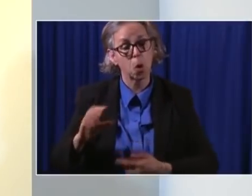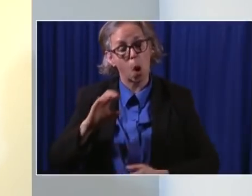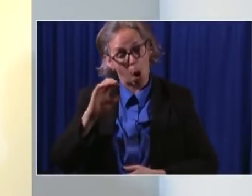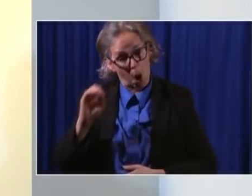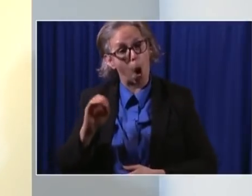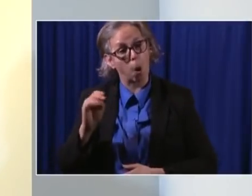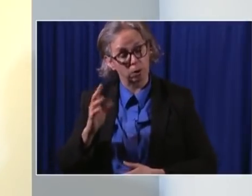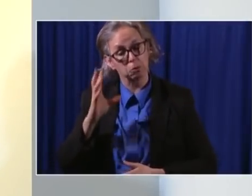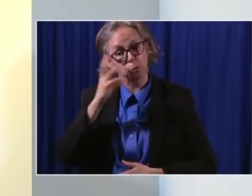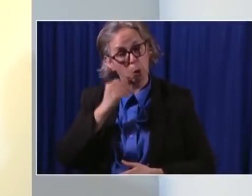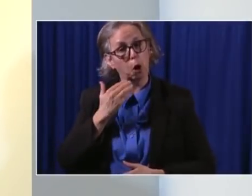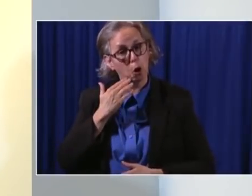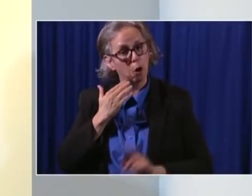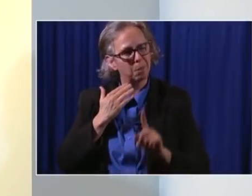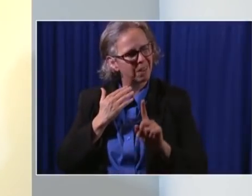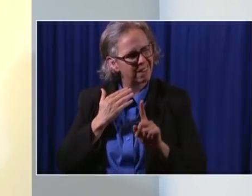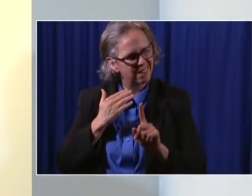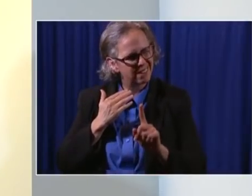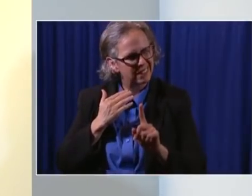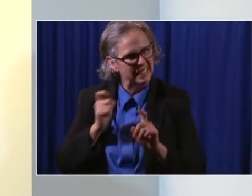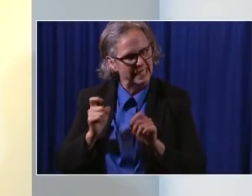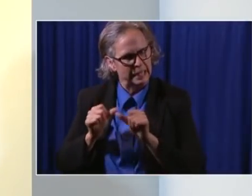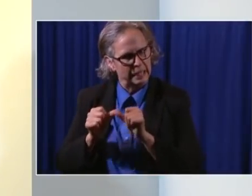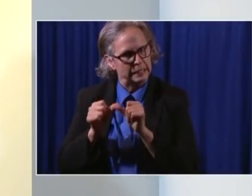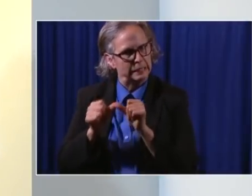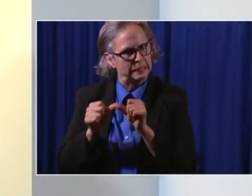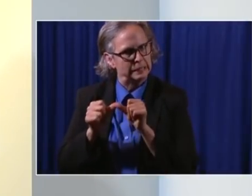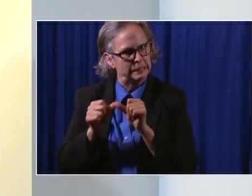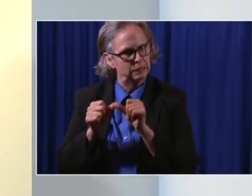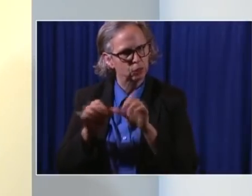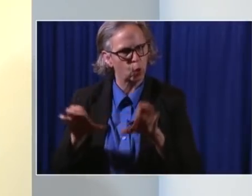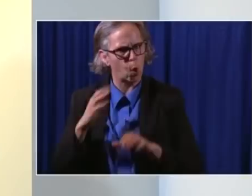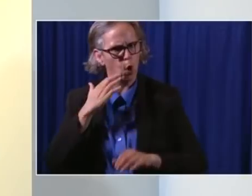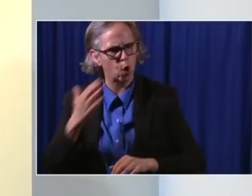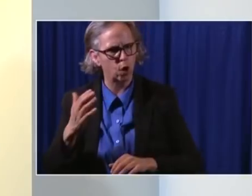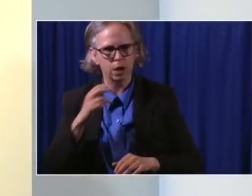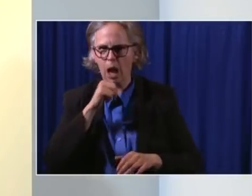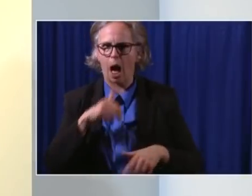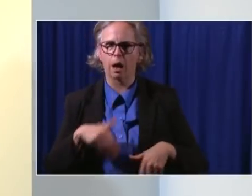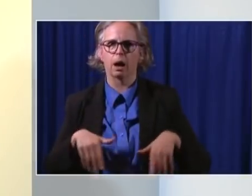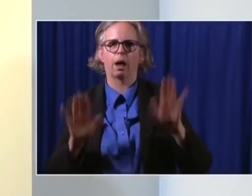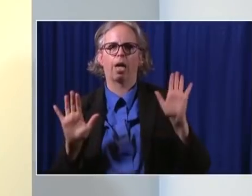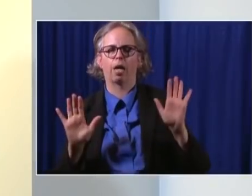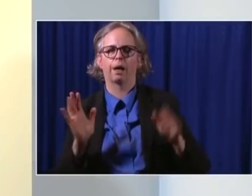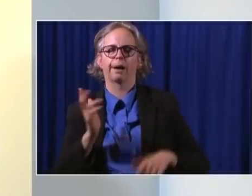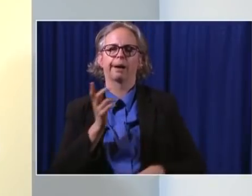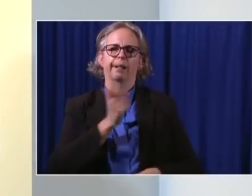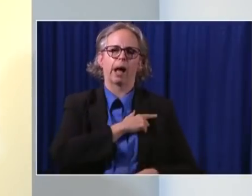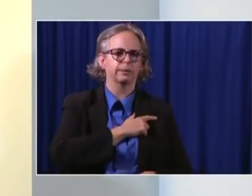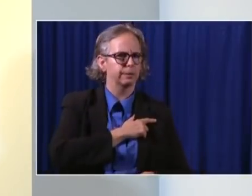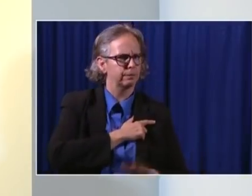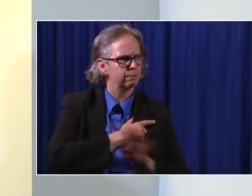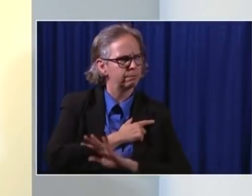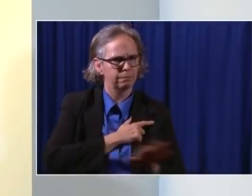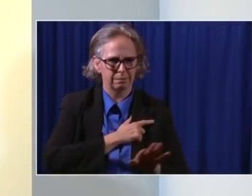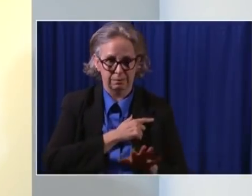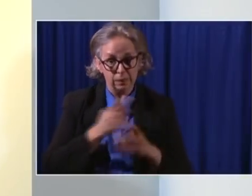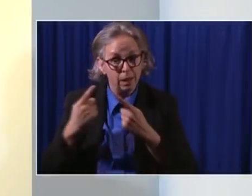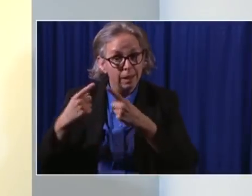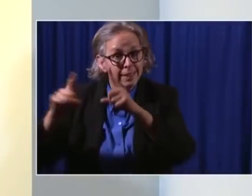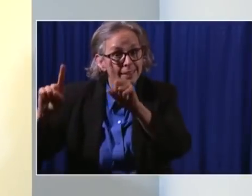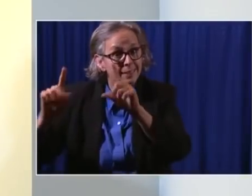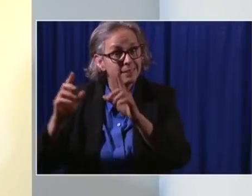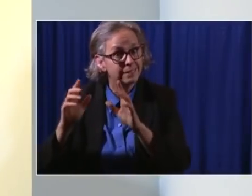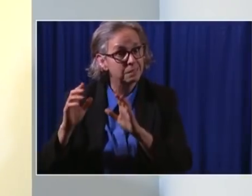to keep getting it right, not get complacent, and see this through. And when we do, our health and the health of our economy